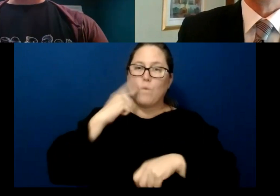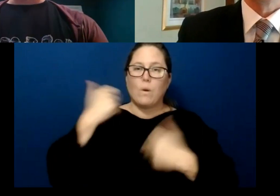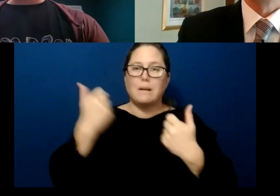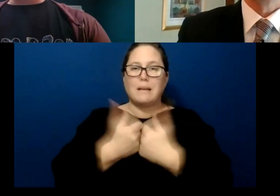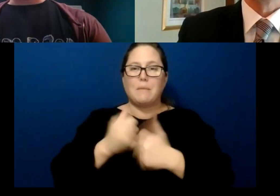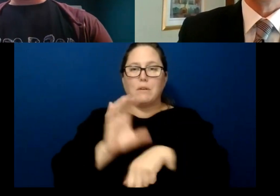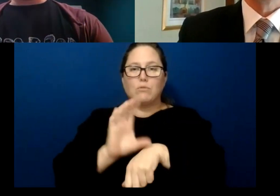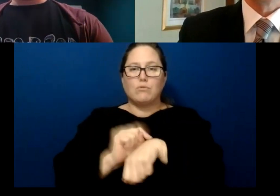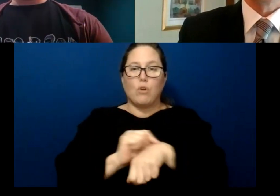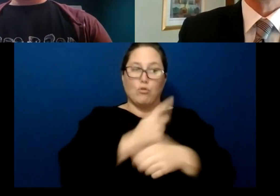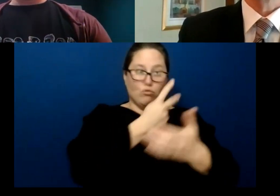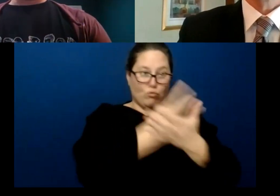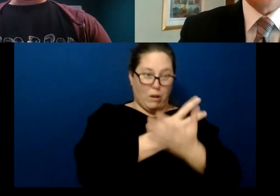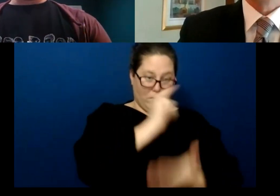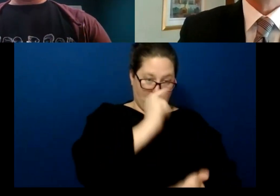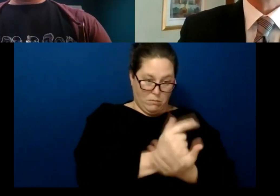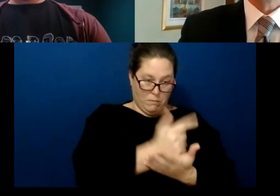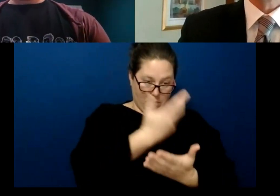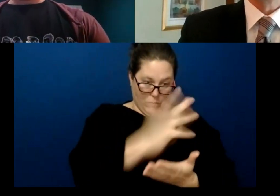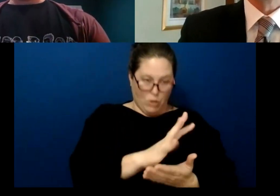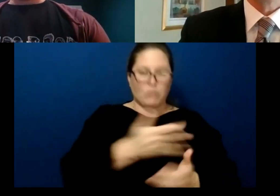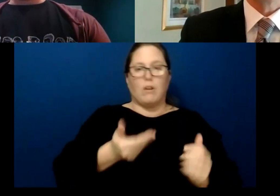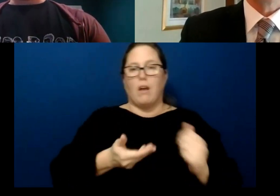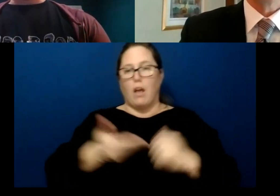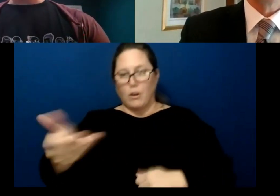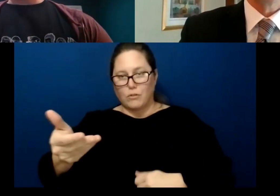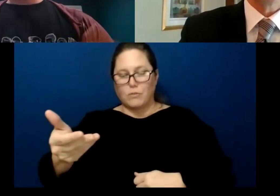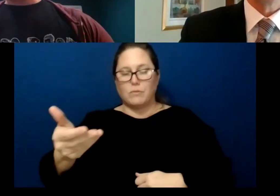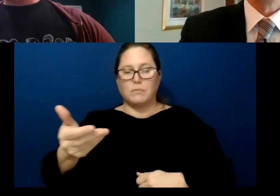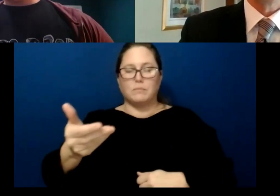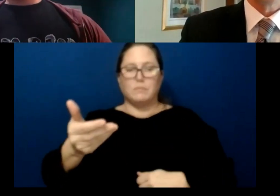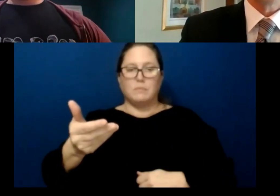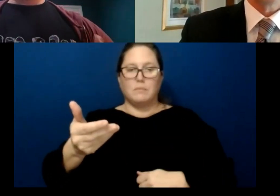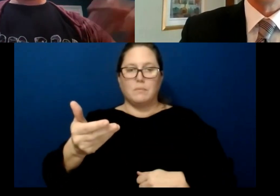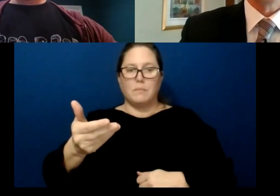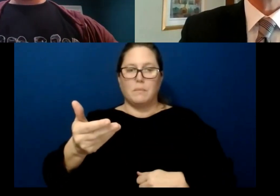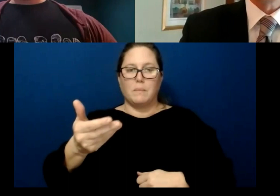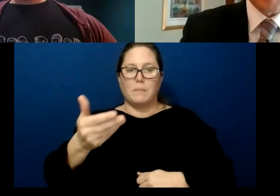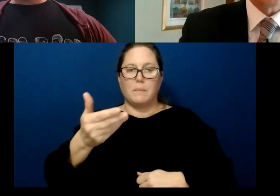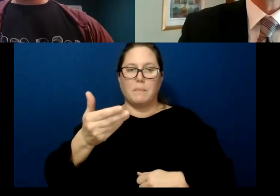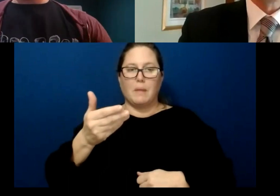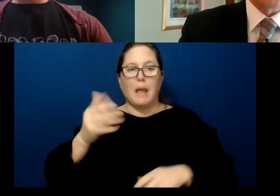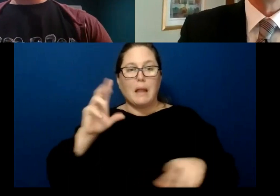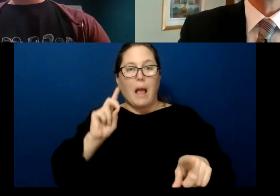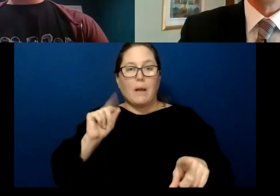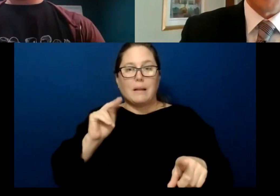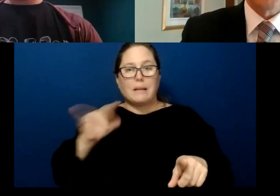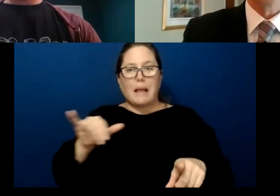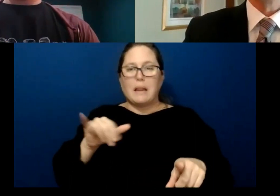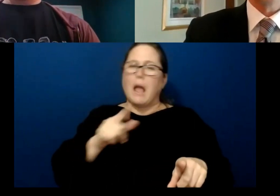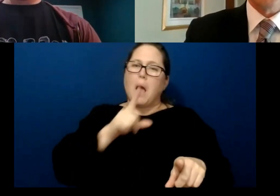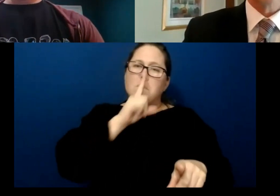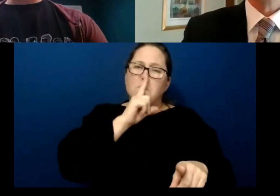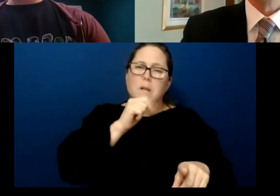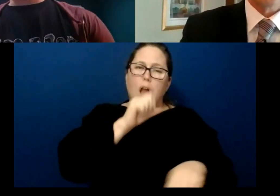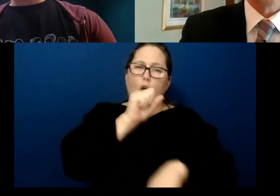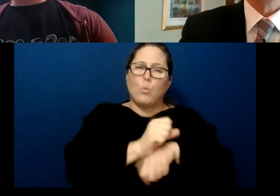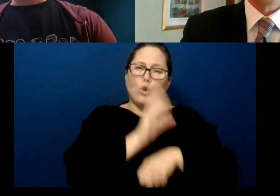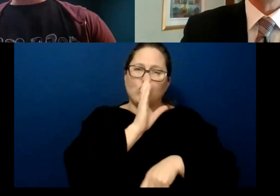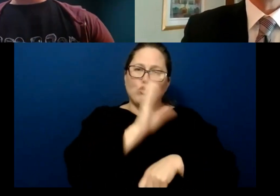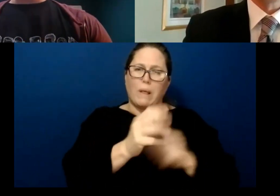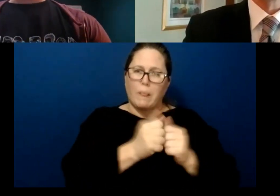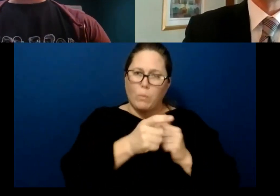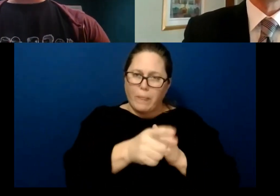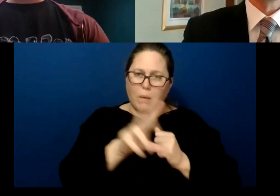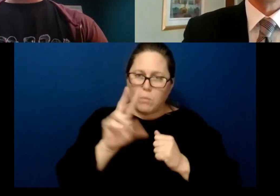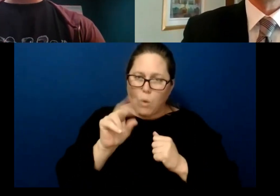out of graduate school. So big up to Danny. And I didn't work directly with him, but he helped me get my spot on